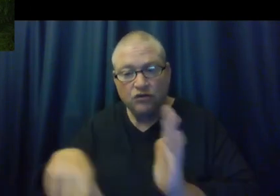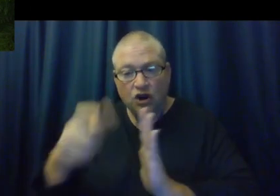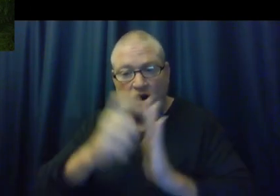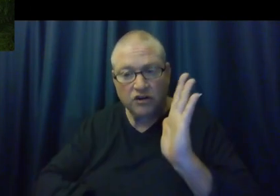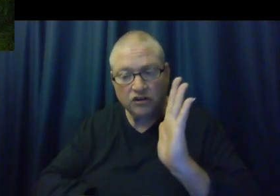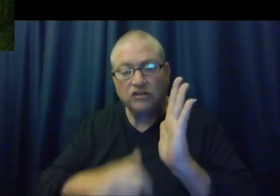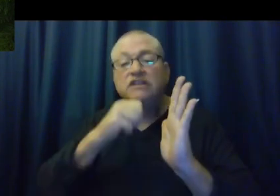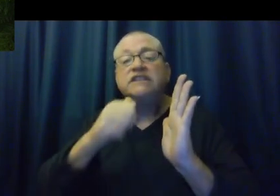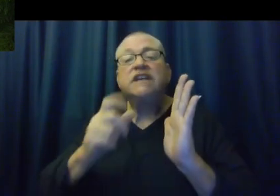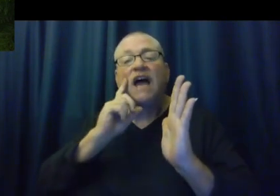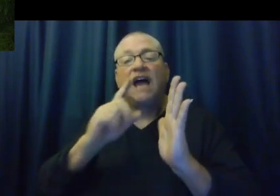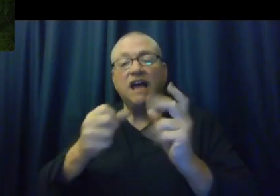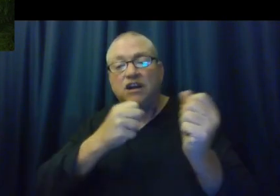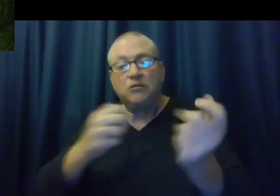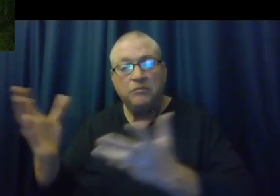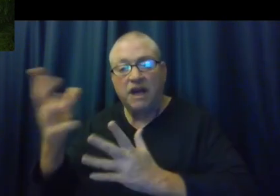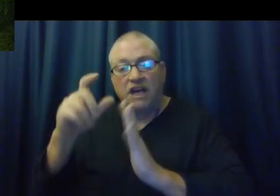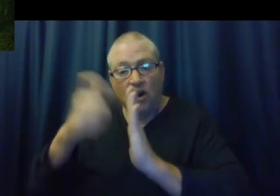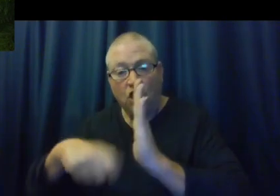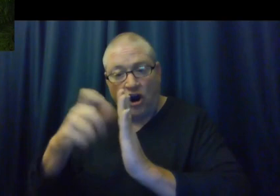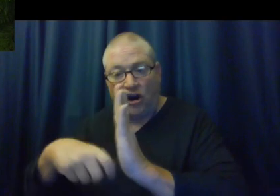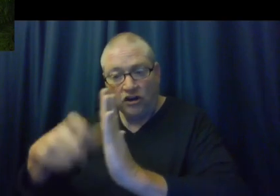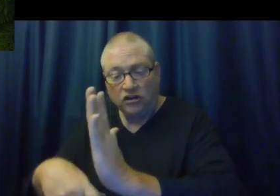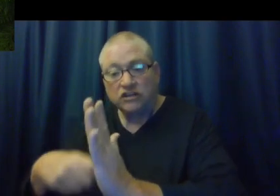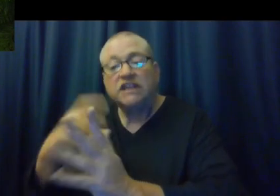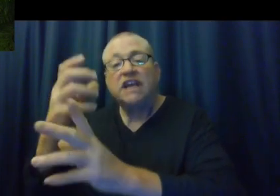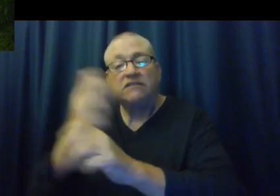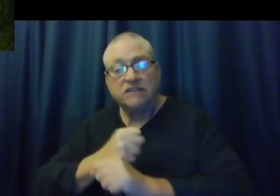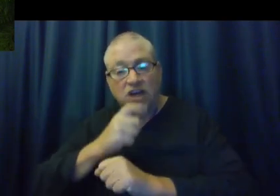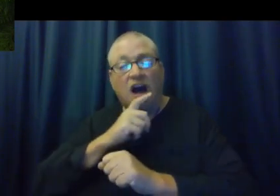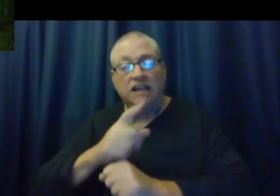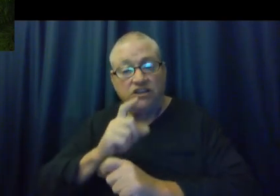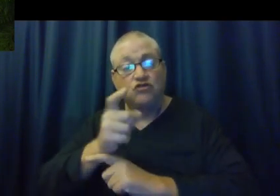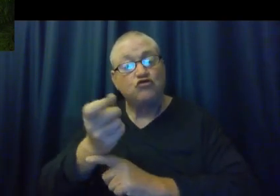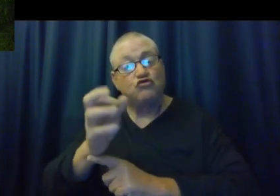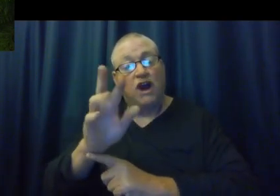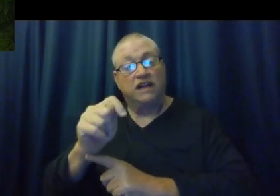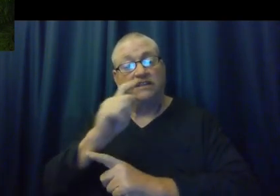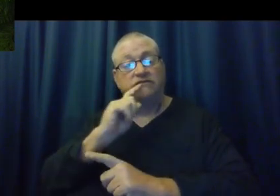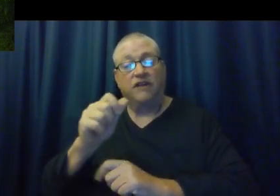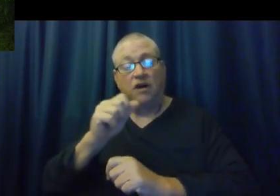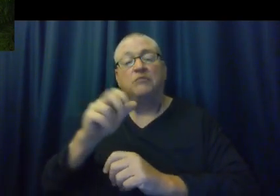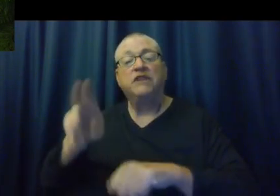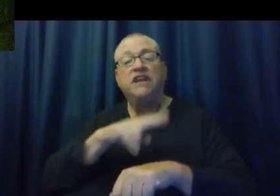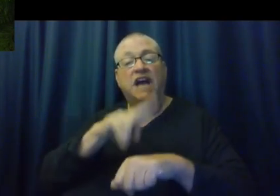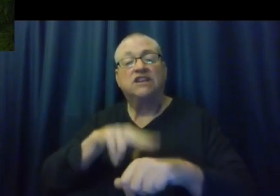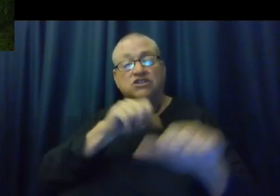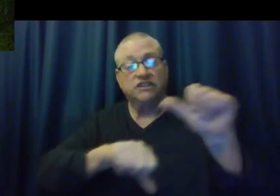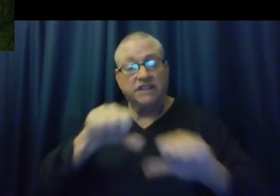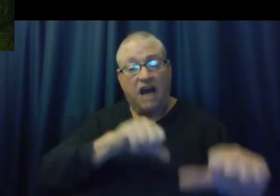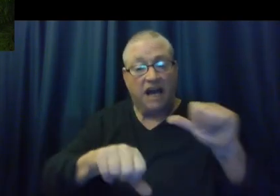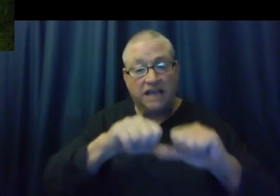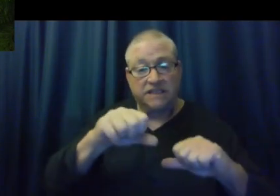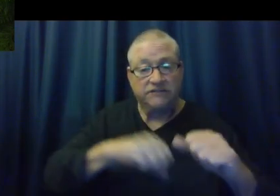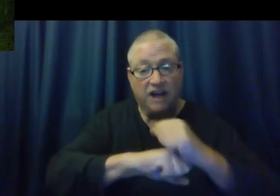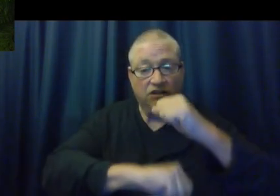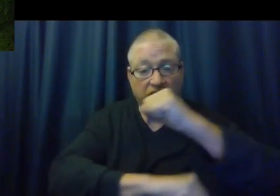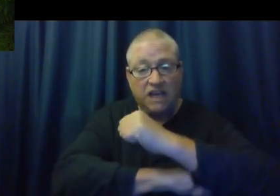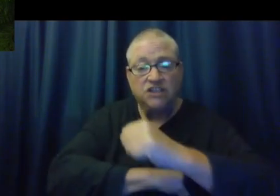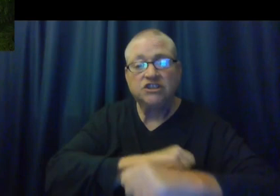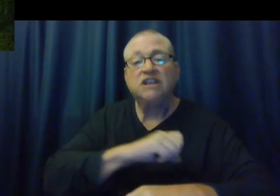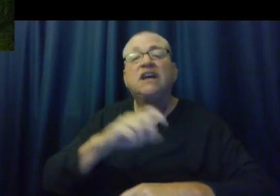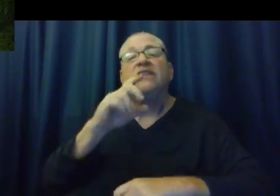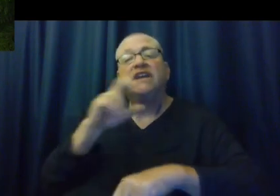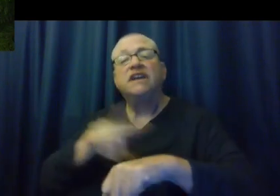journals describing work done at WWU and has received grants from the National Science Foundation, the National Institutes of